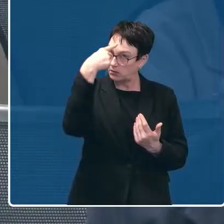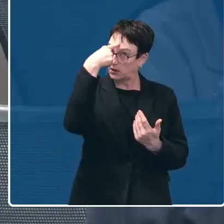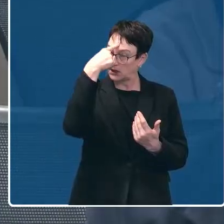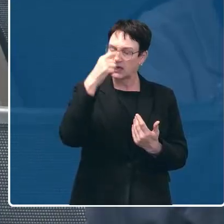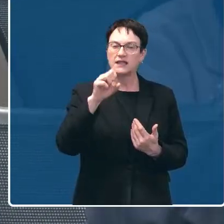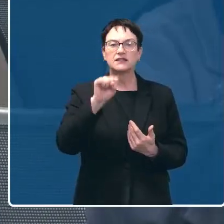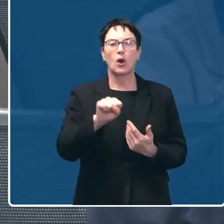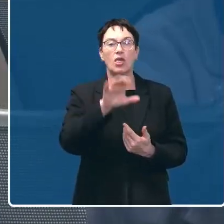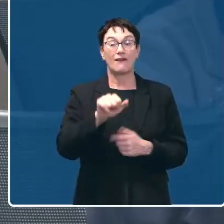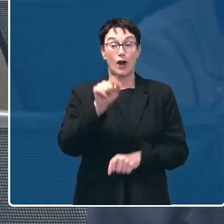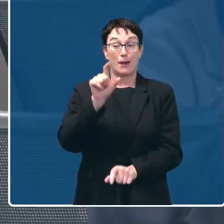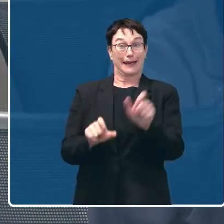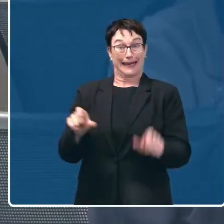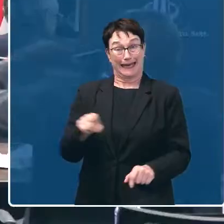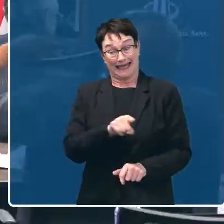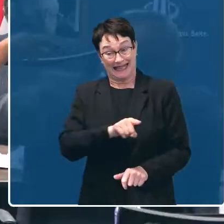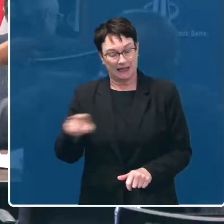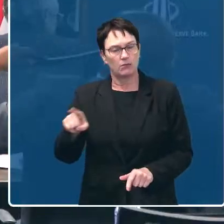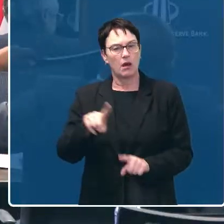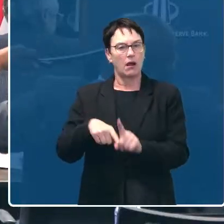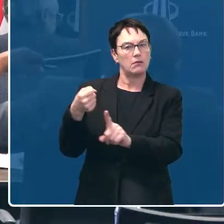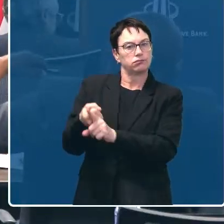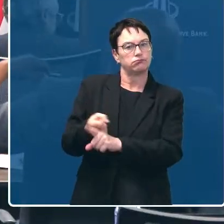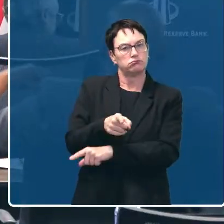African consumers going forward.